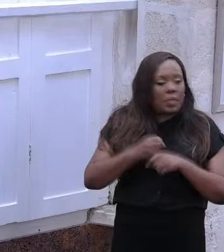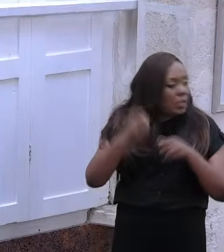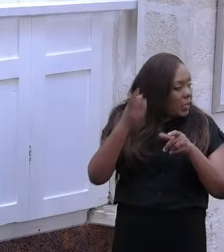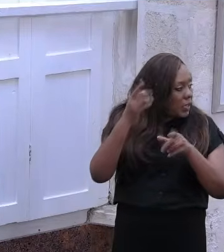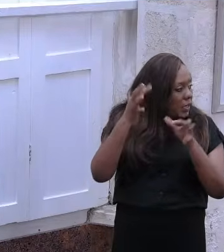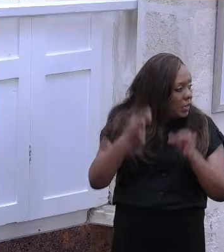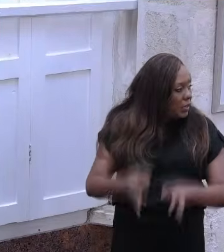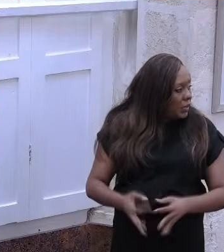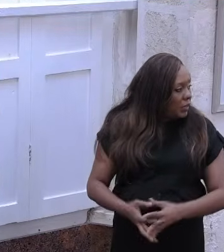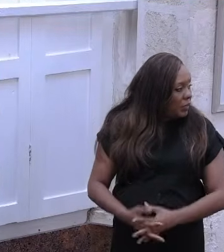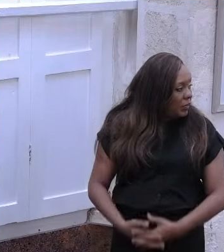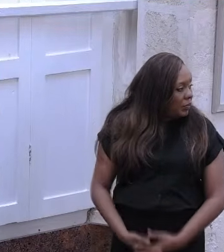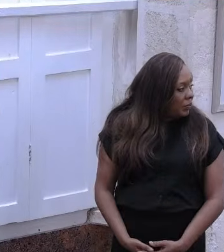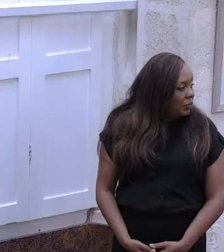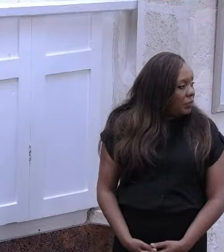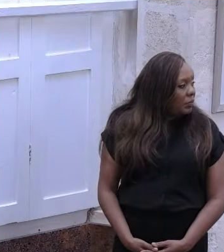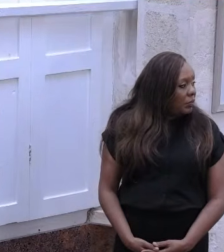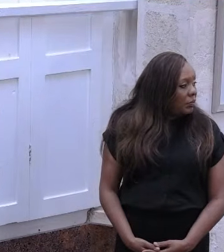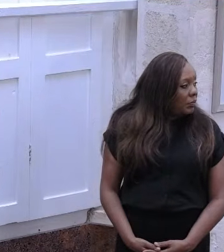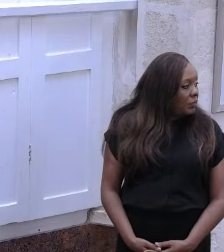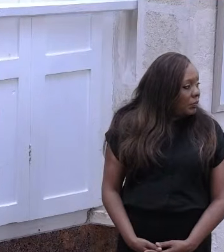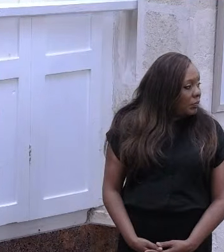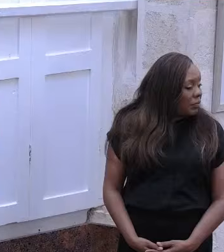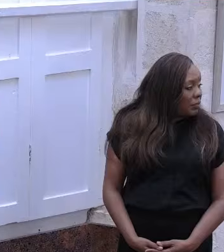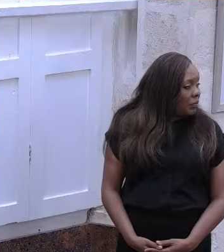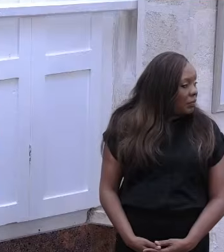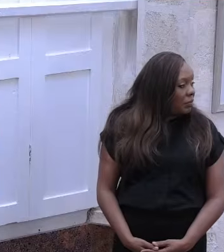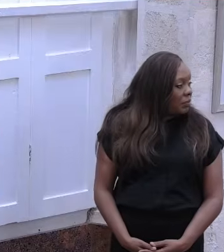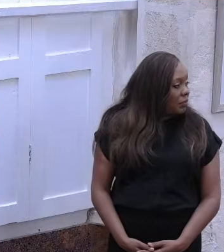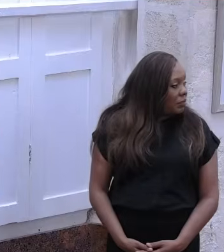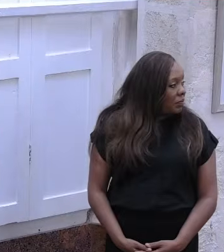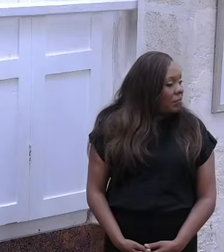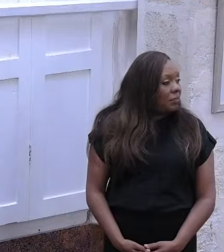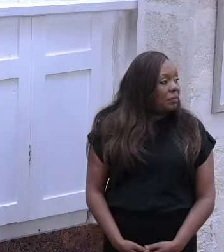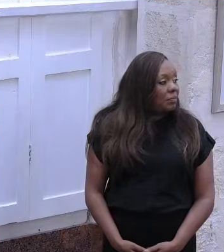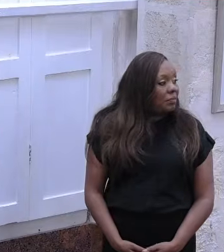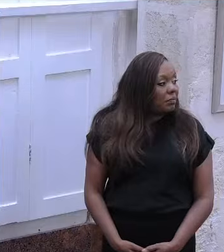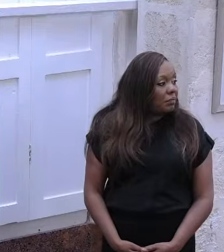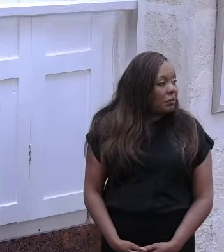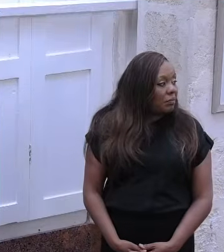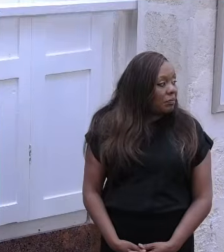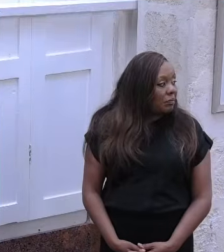Okay. And Before you come in, Minister Ware,